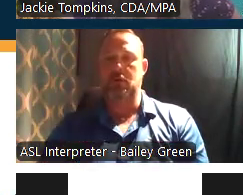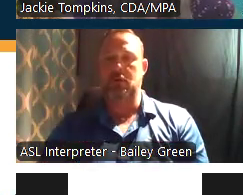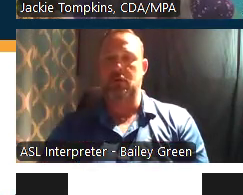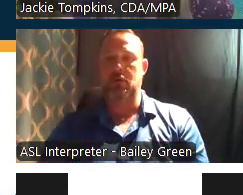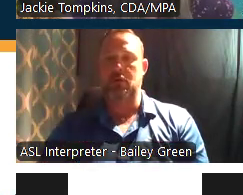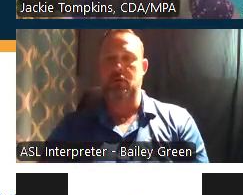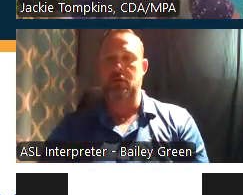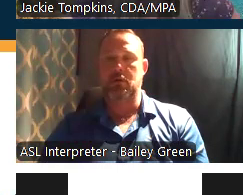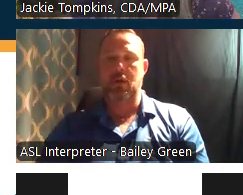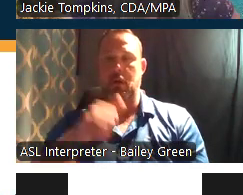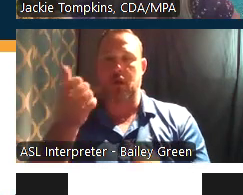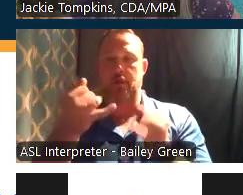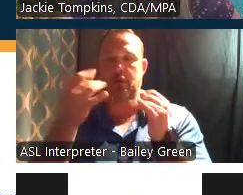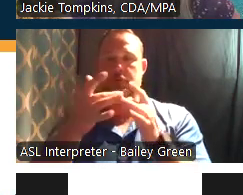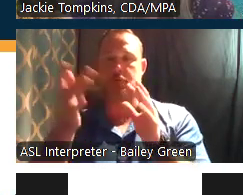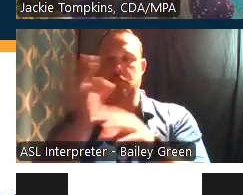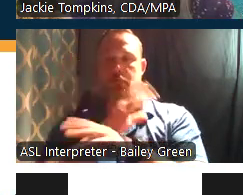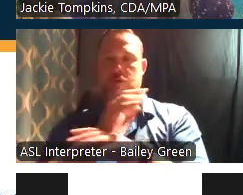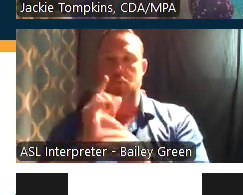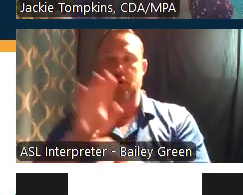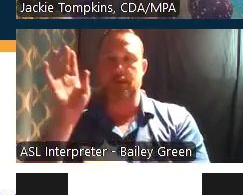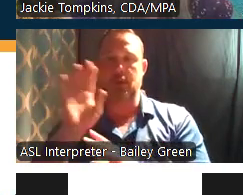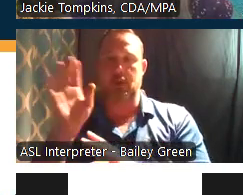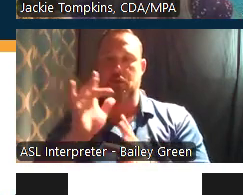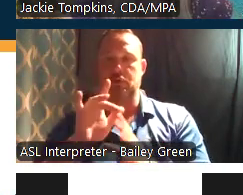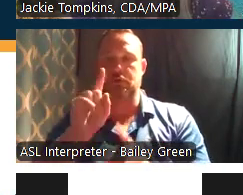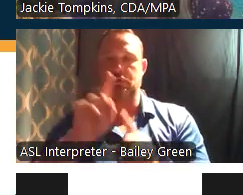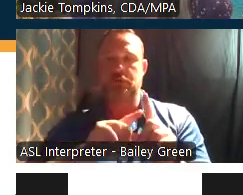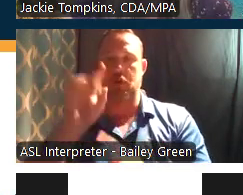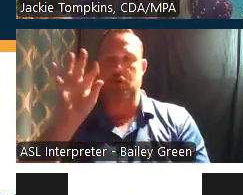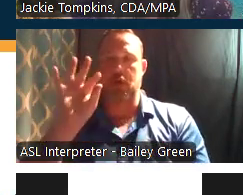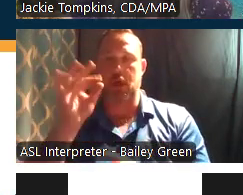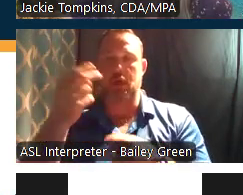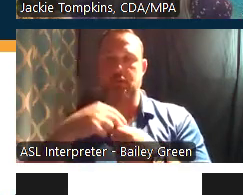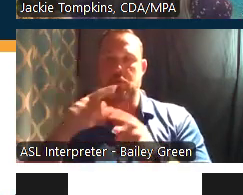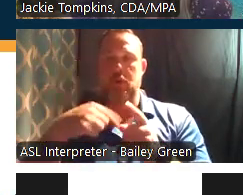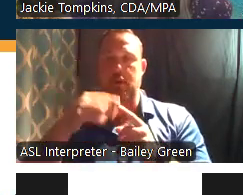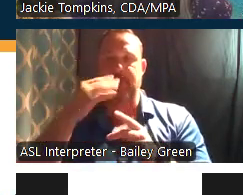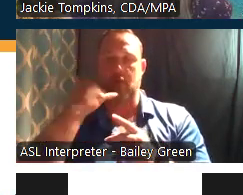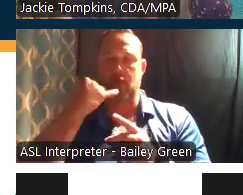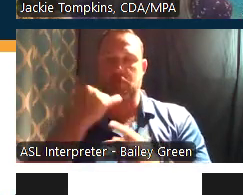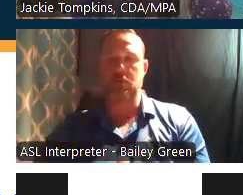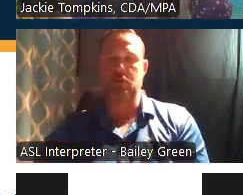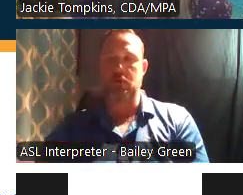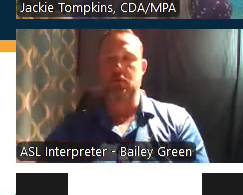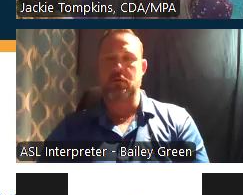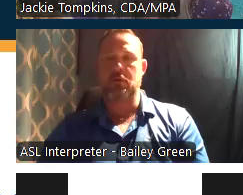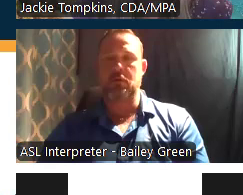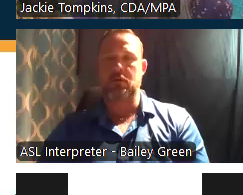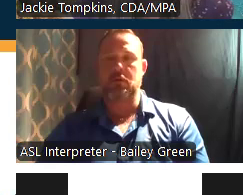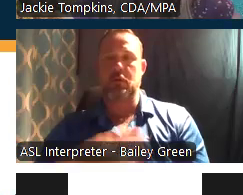Others on the line, feel free to raise your hand or press *9 if you're joining us by phone. I'll give it a few